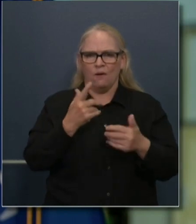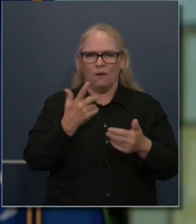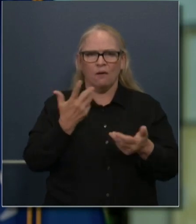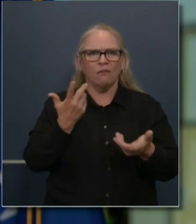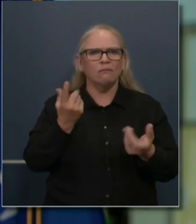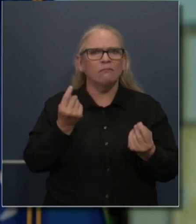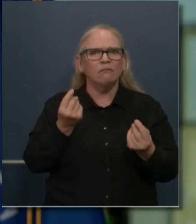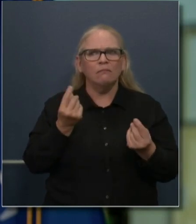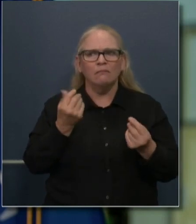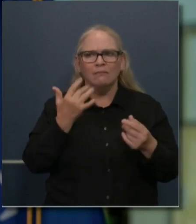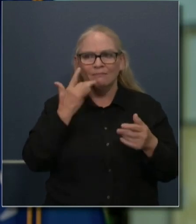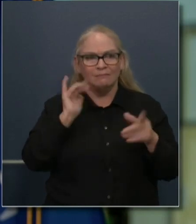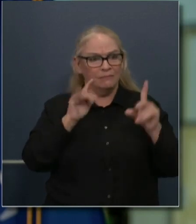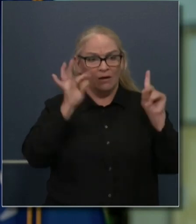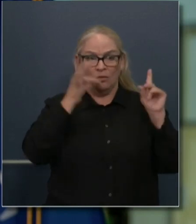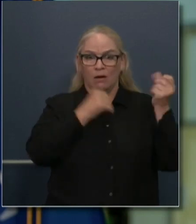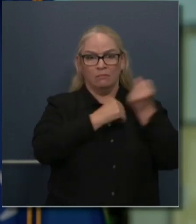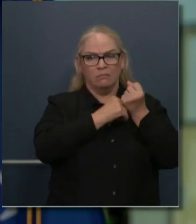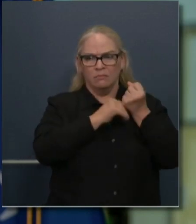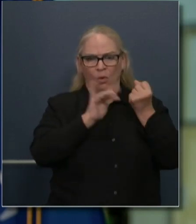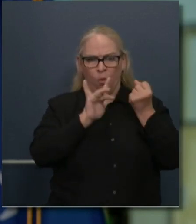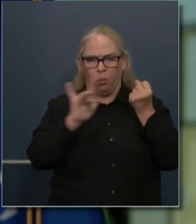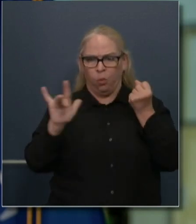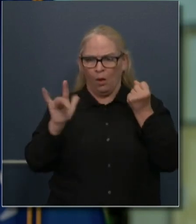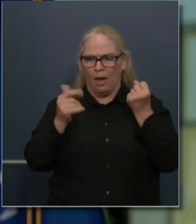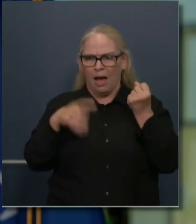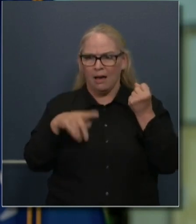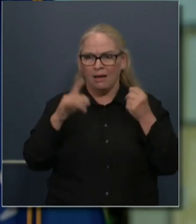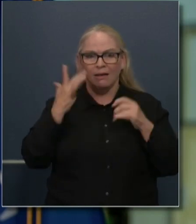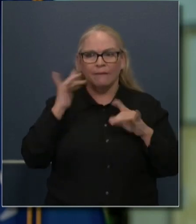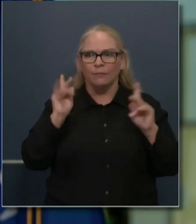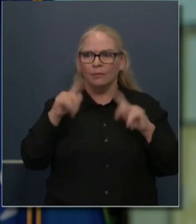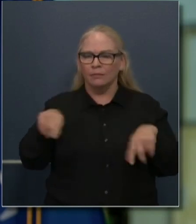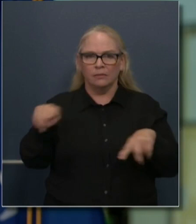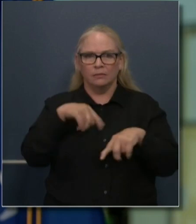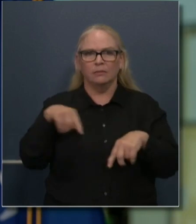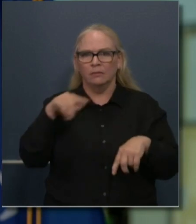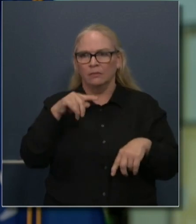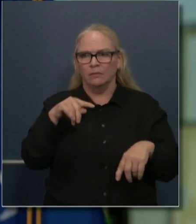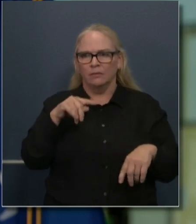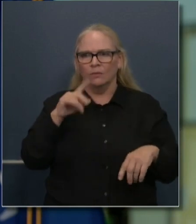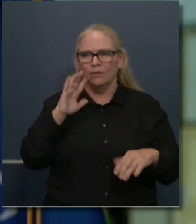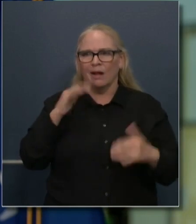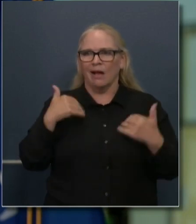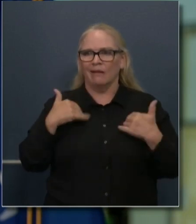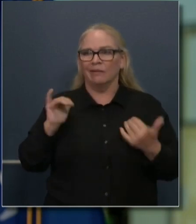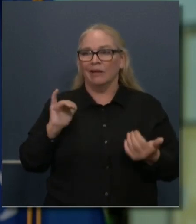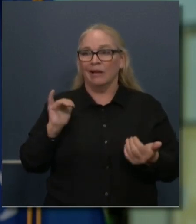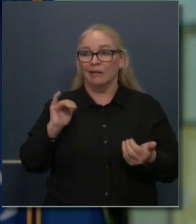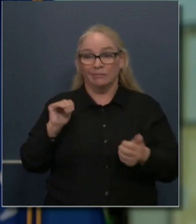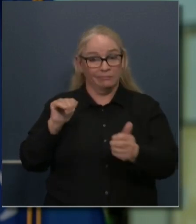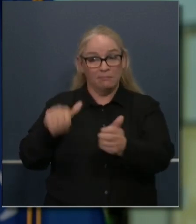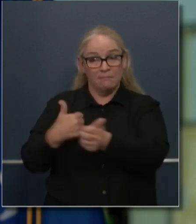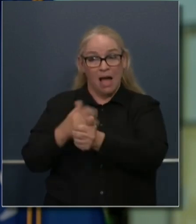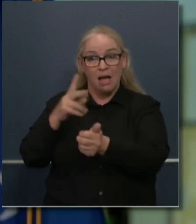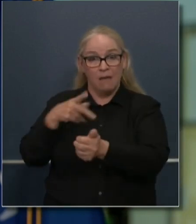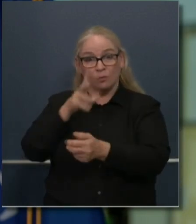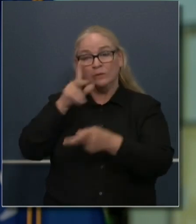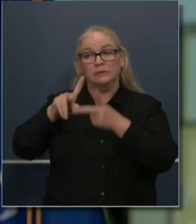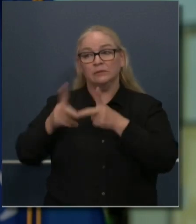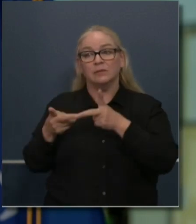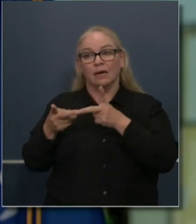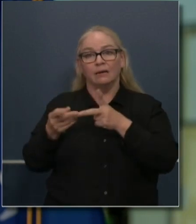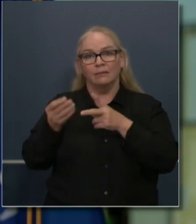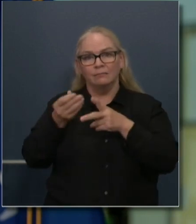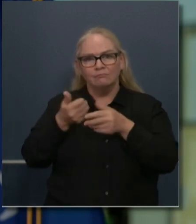specifically on the ground day to day for Californians, and whether or not there is any relief just lined up in the interim for people taking